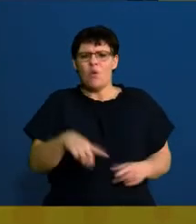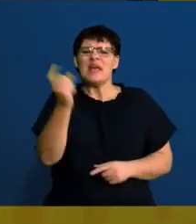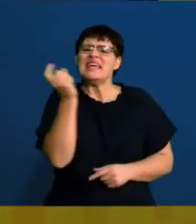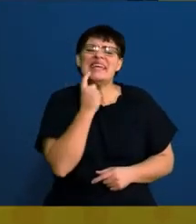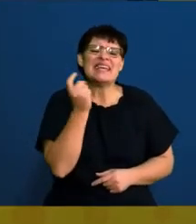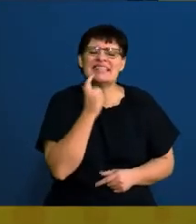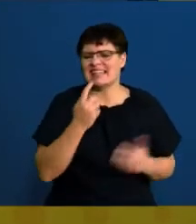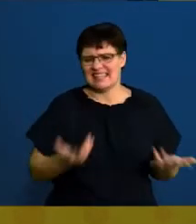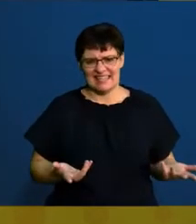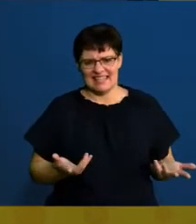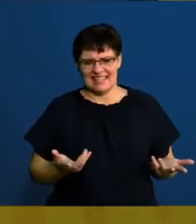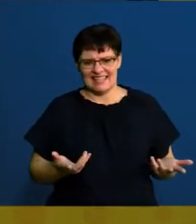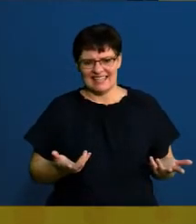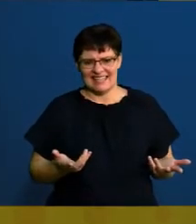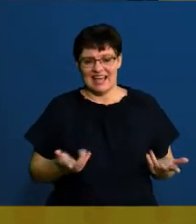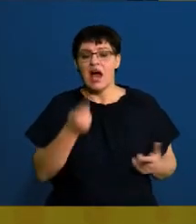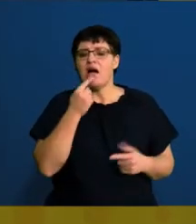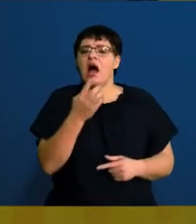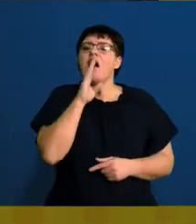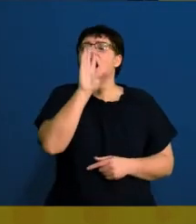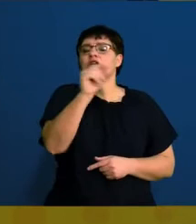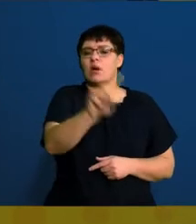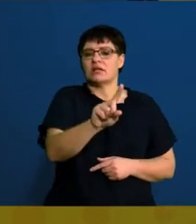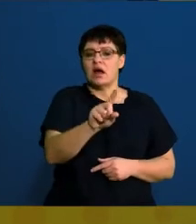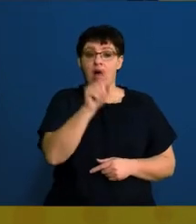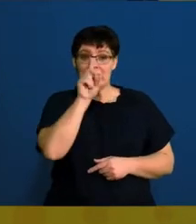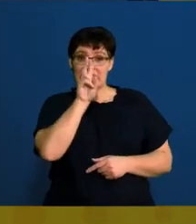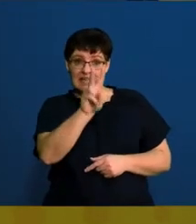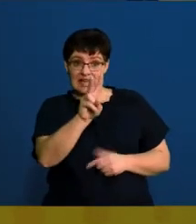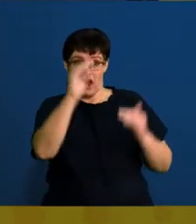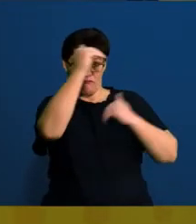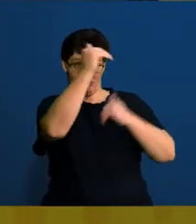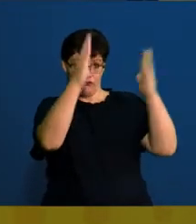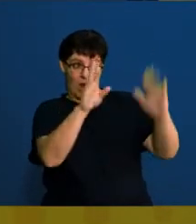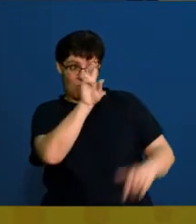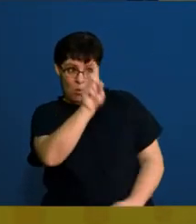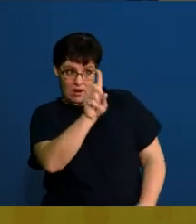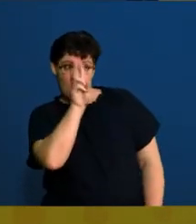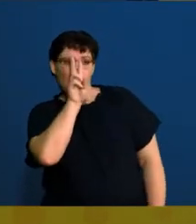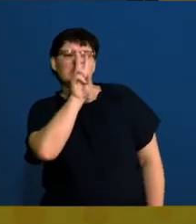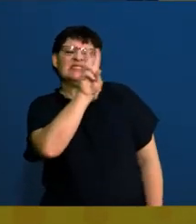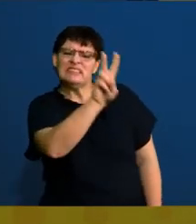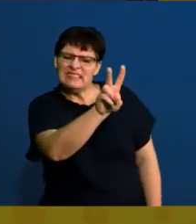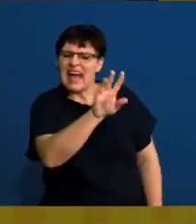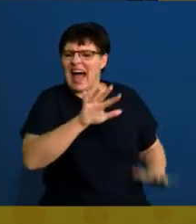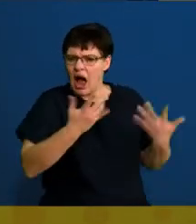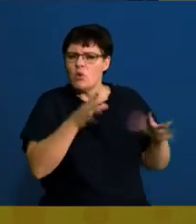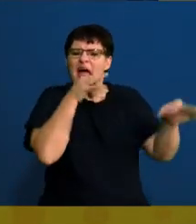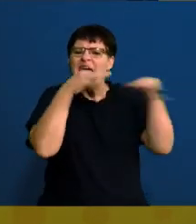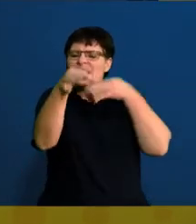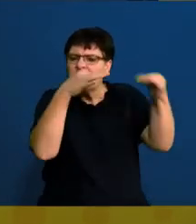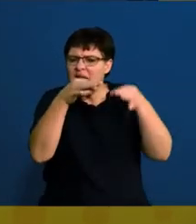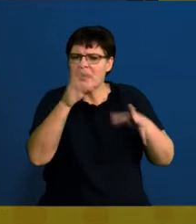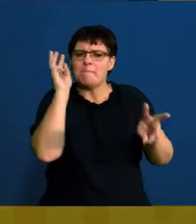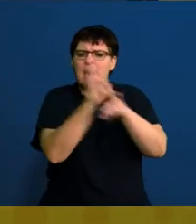It's basically asking you to tell us what do you see in frame 1. It's telling you to describe the mother. So you need to